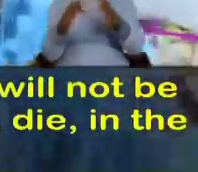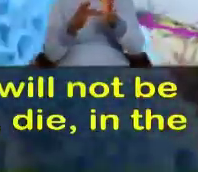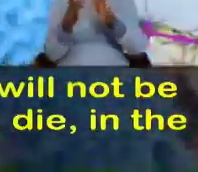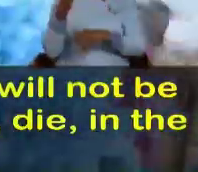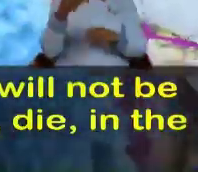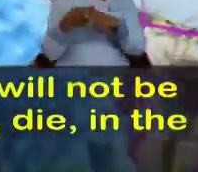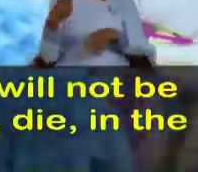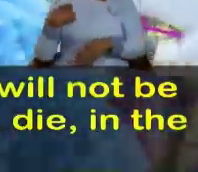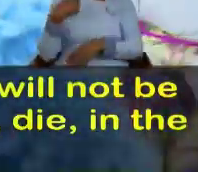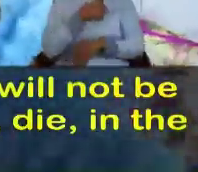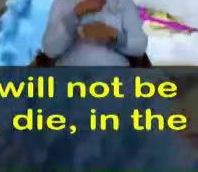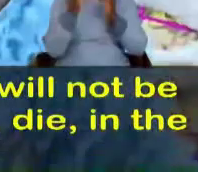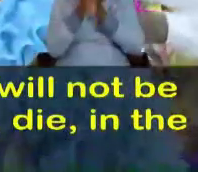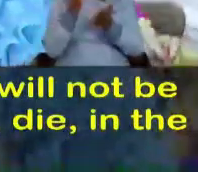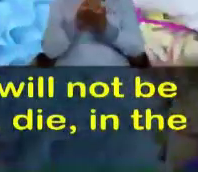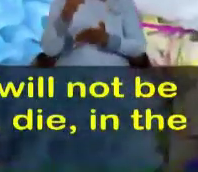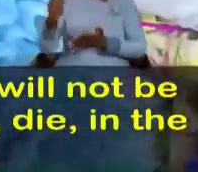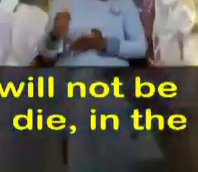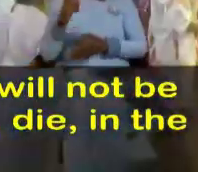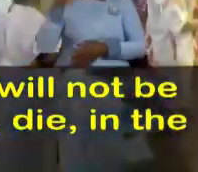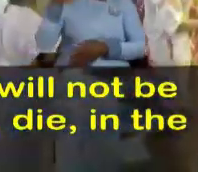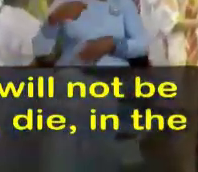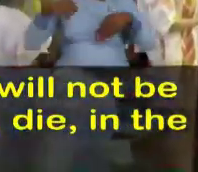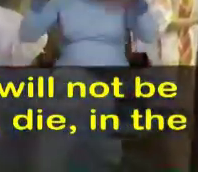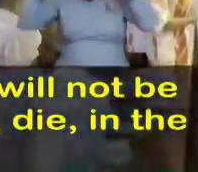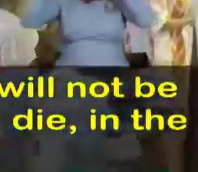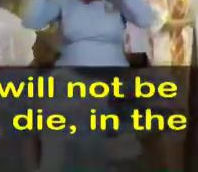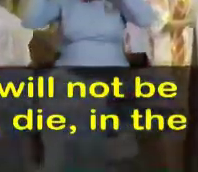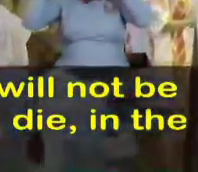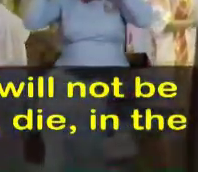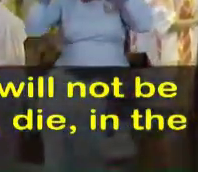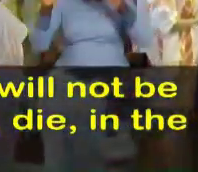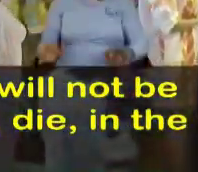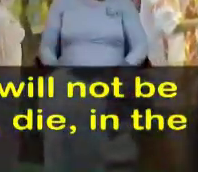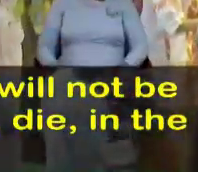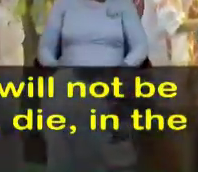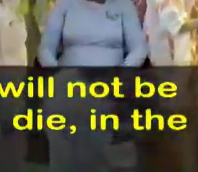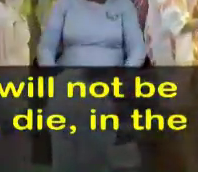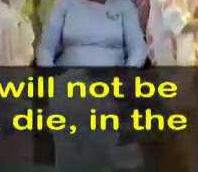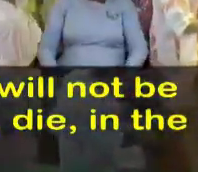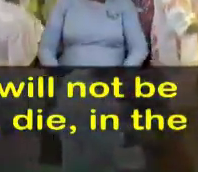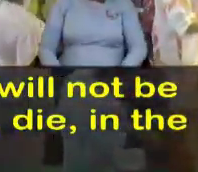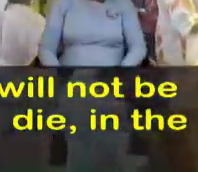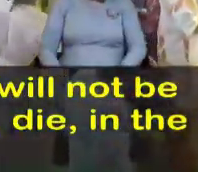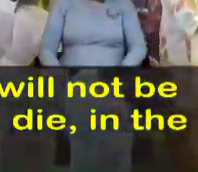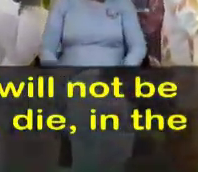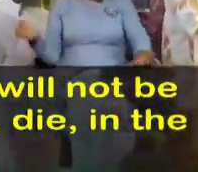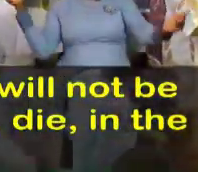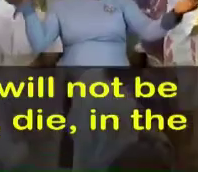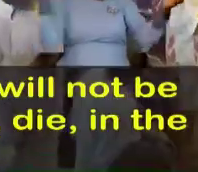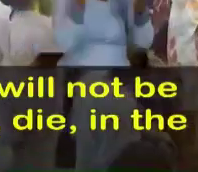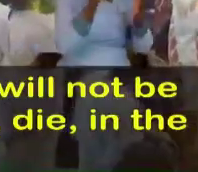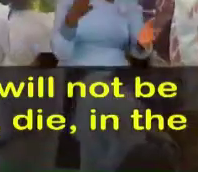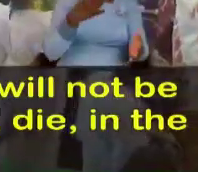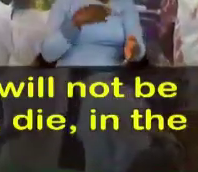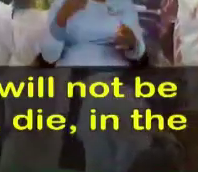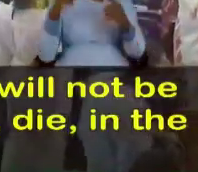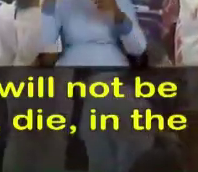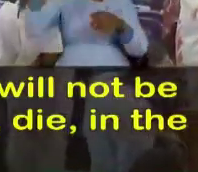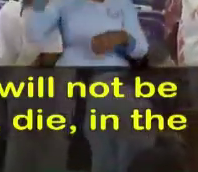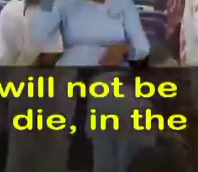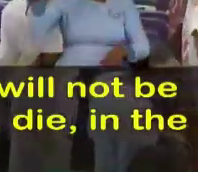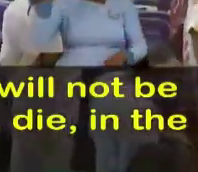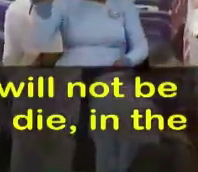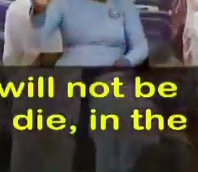Jesus' name we pray. Powers! Hey, Yabara! Attacking my testimonies. Don't go